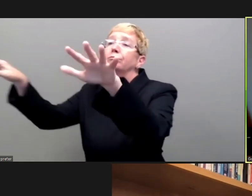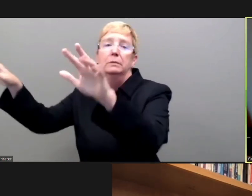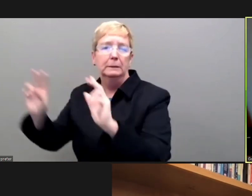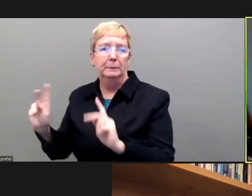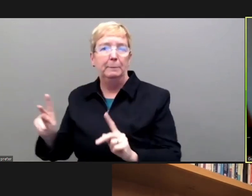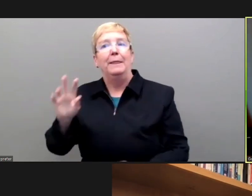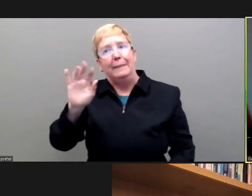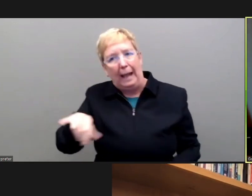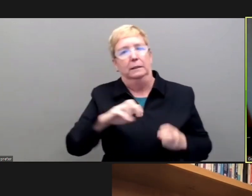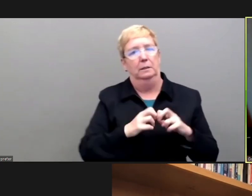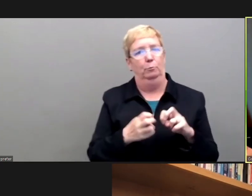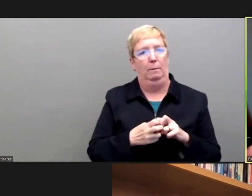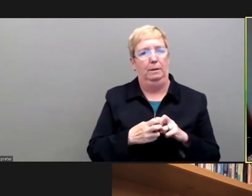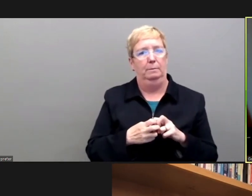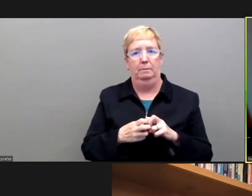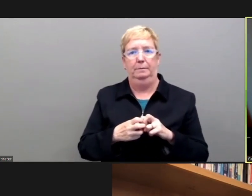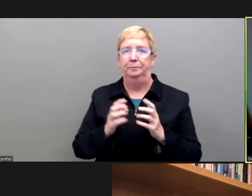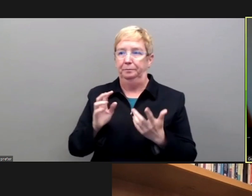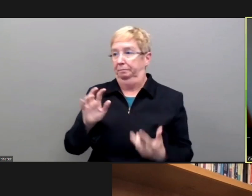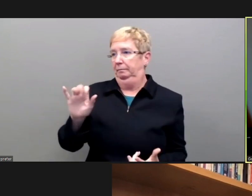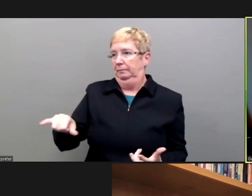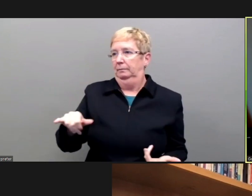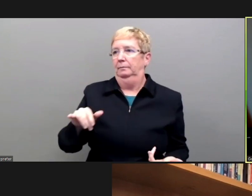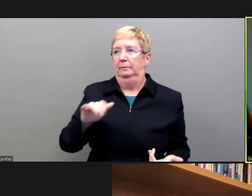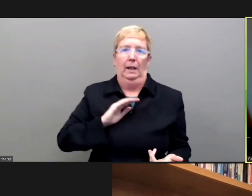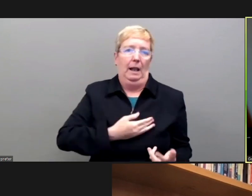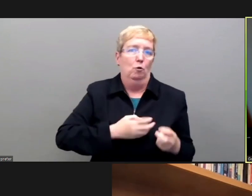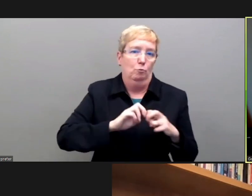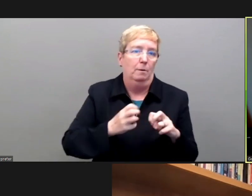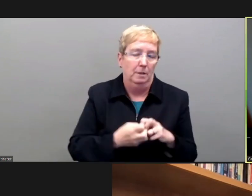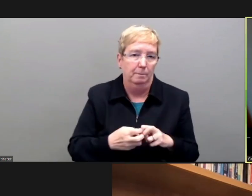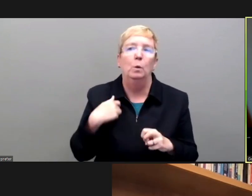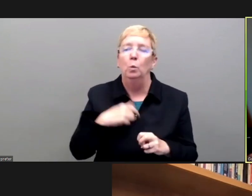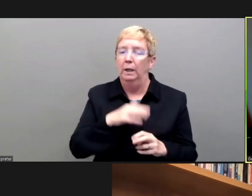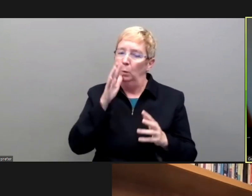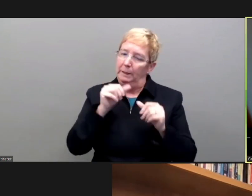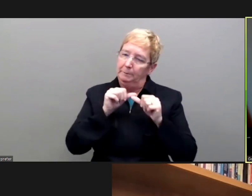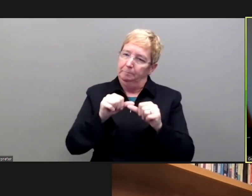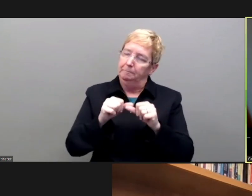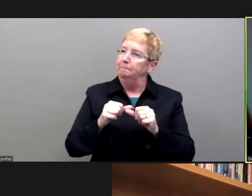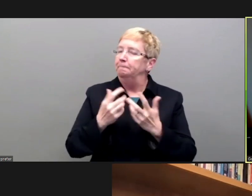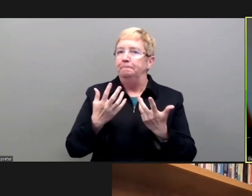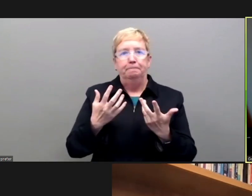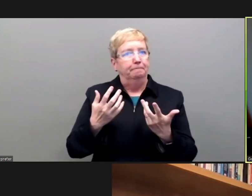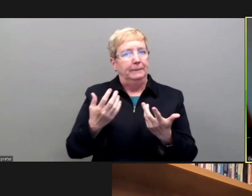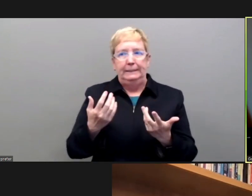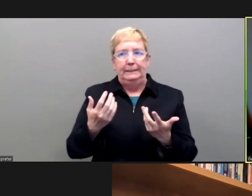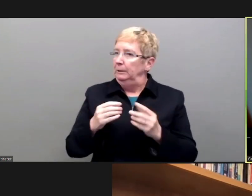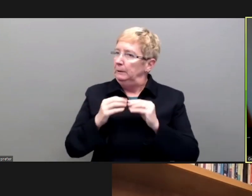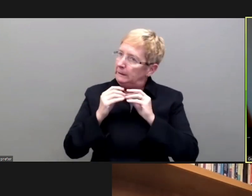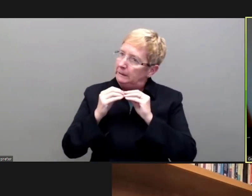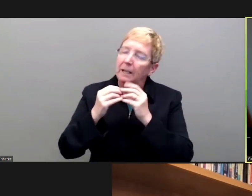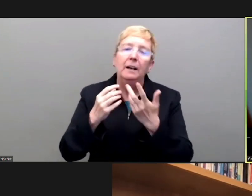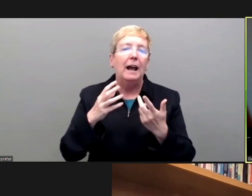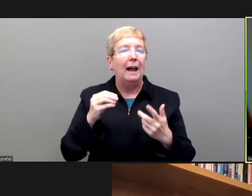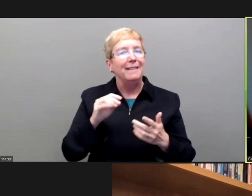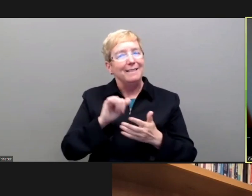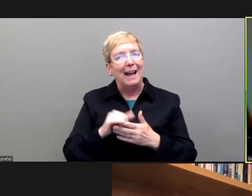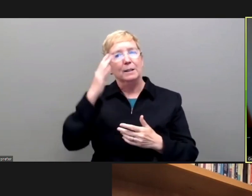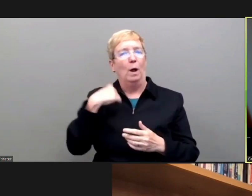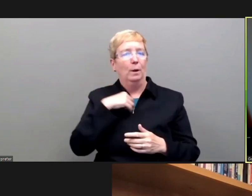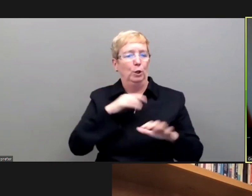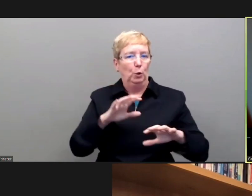here. And that is what we're going to continue to combat, which is why we're doing mandatory vaccines in the places where they make the most